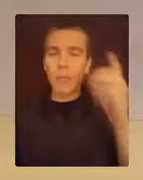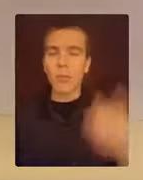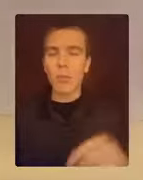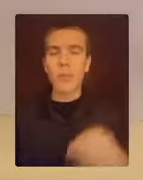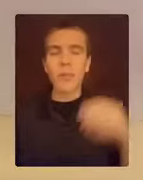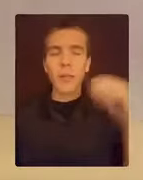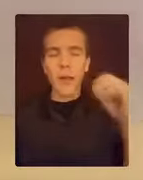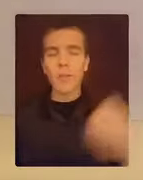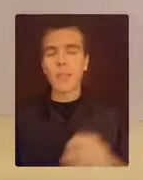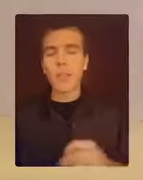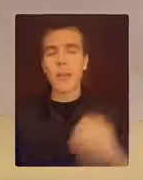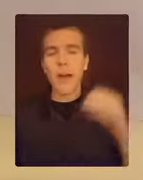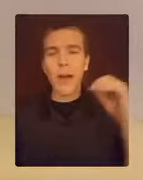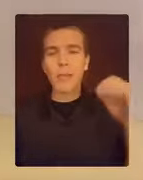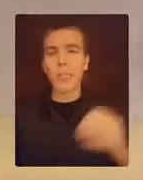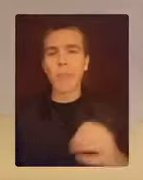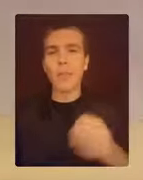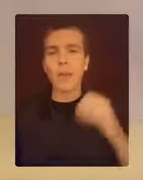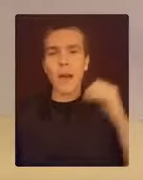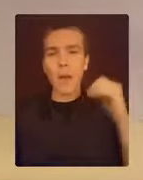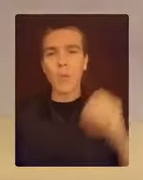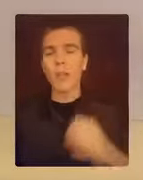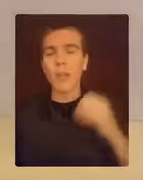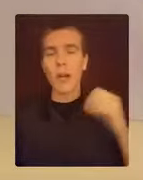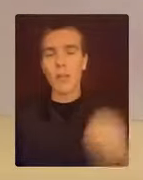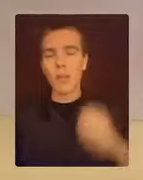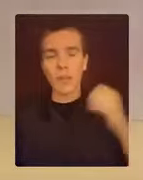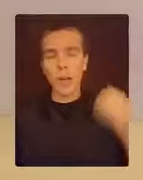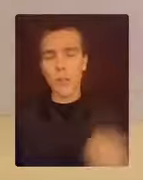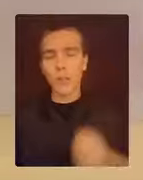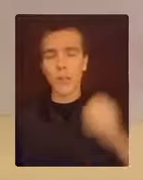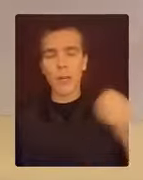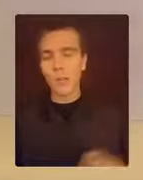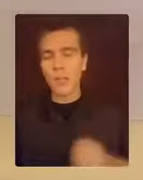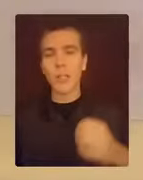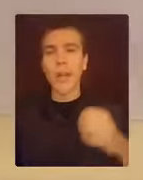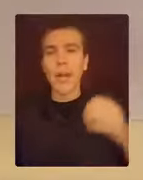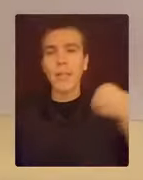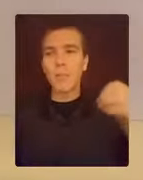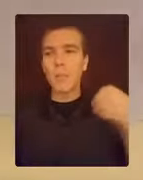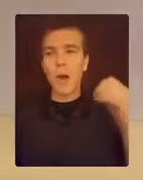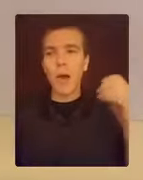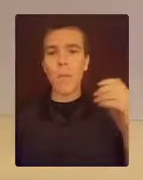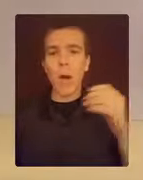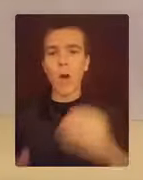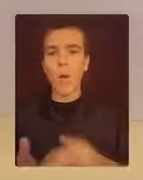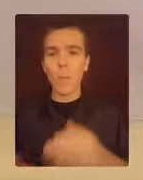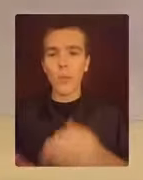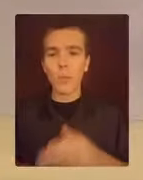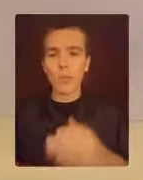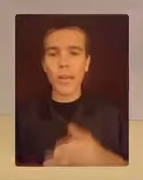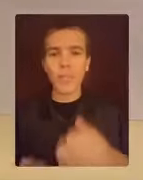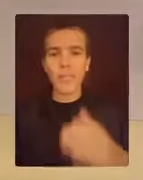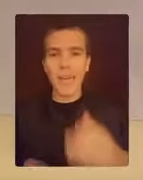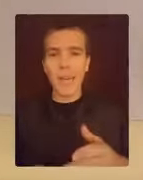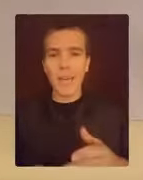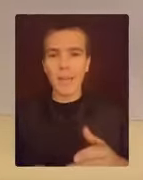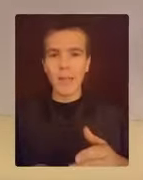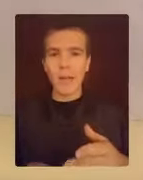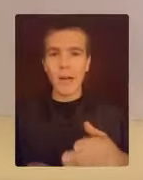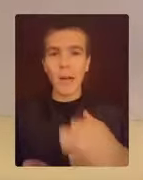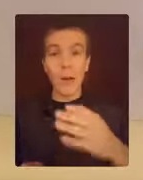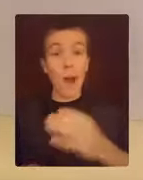am dreaming. I am asleep. I wish, I wish, I wish, I wish. And all multiple times a